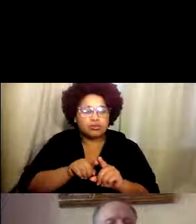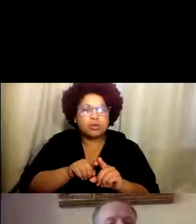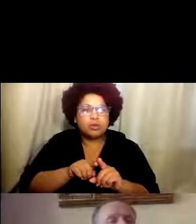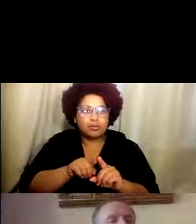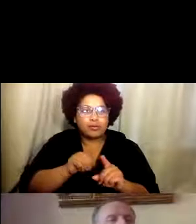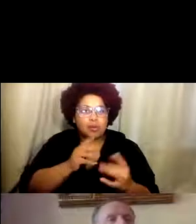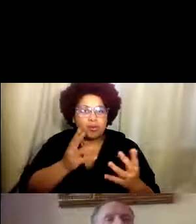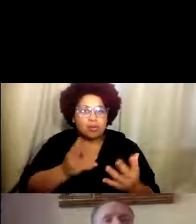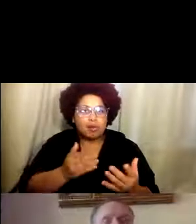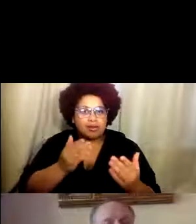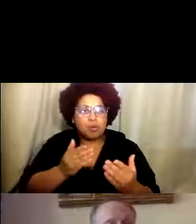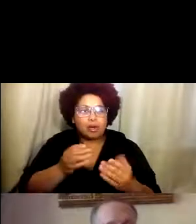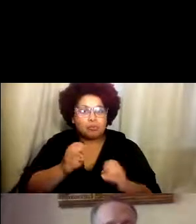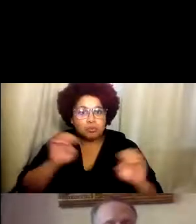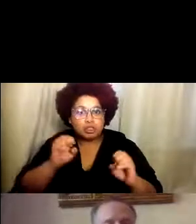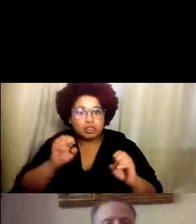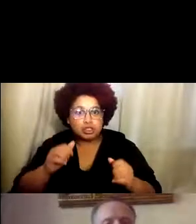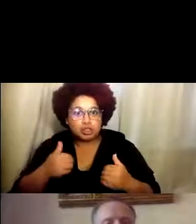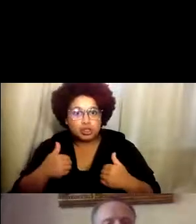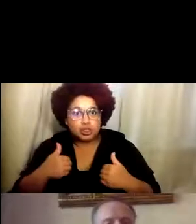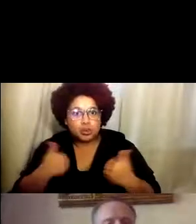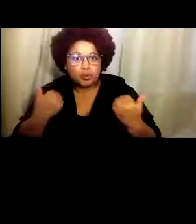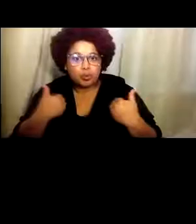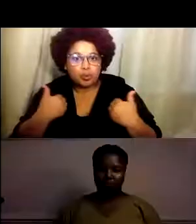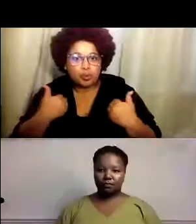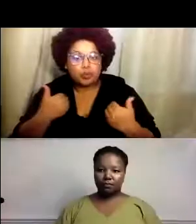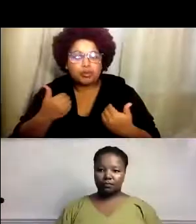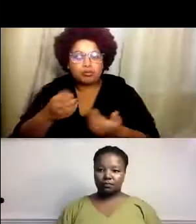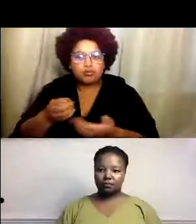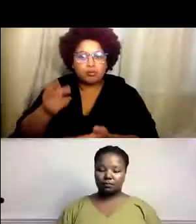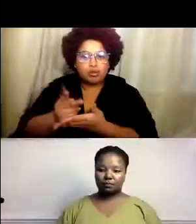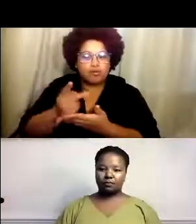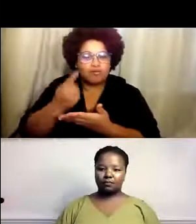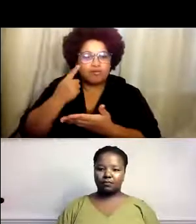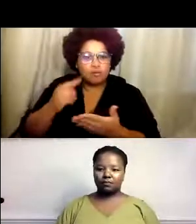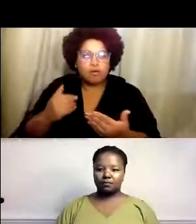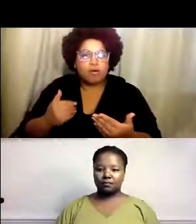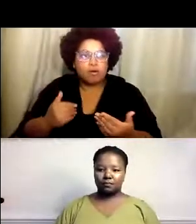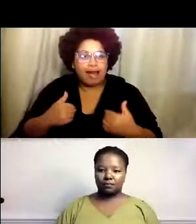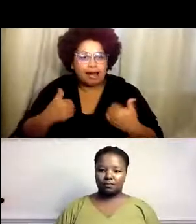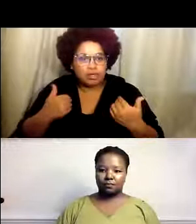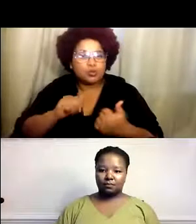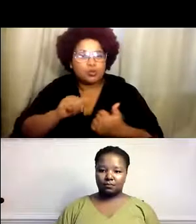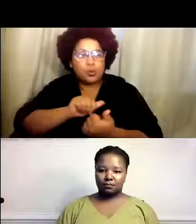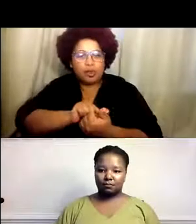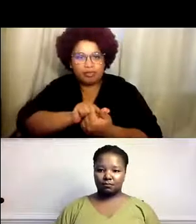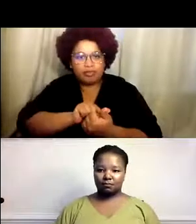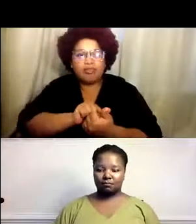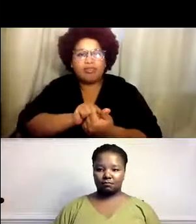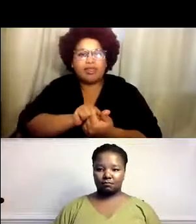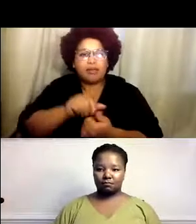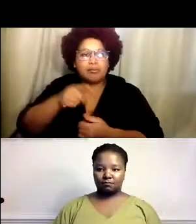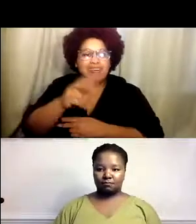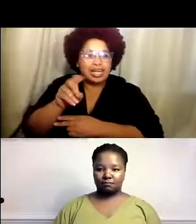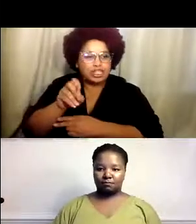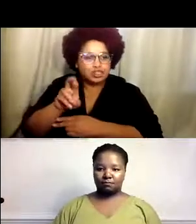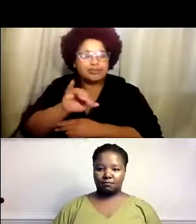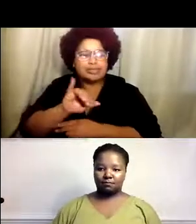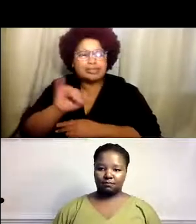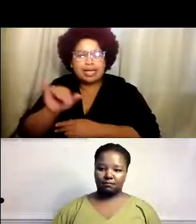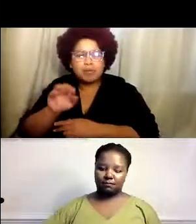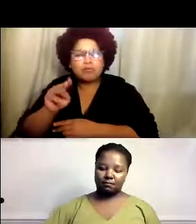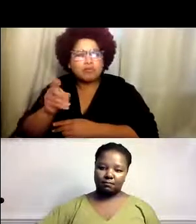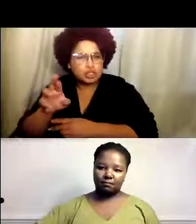use authorization, the approval of the vaccine for adolescents with Pfizer. As well, Moderna has